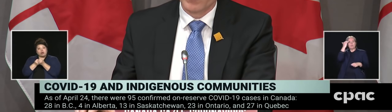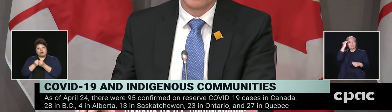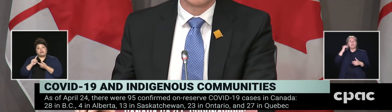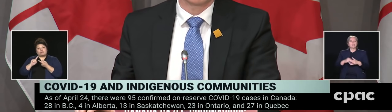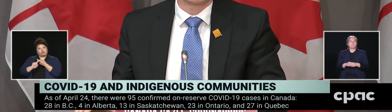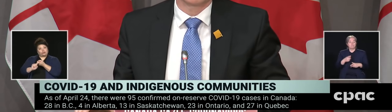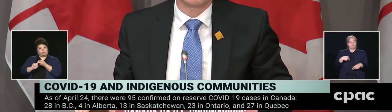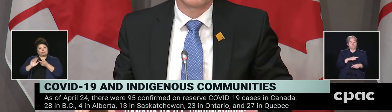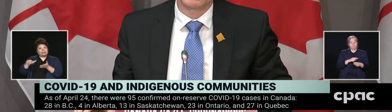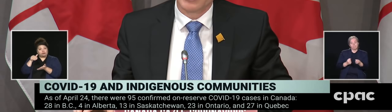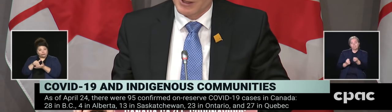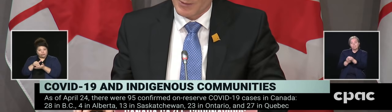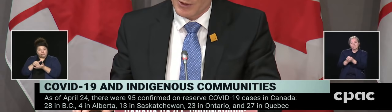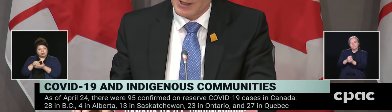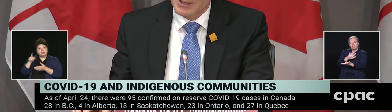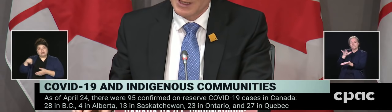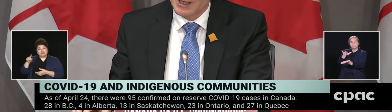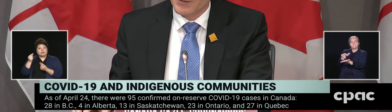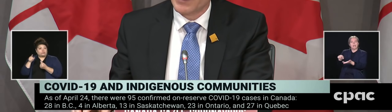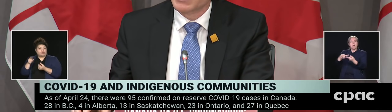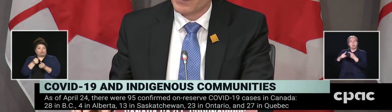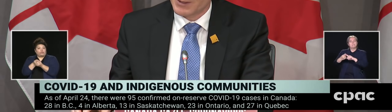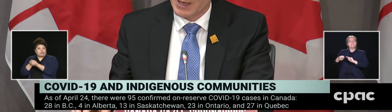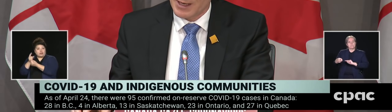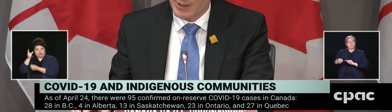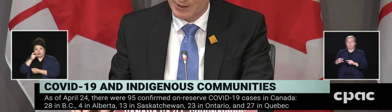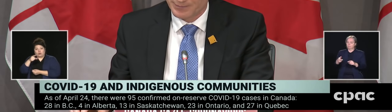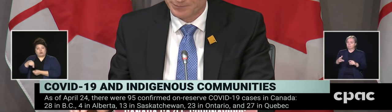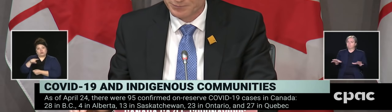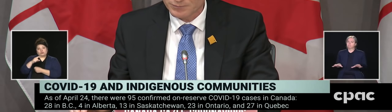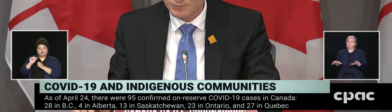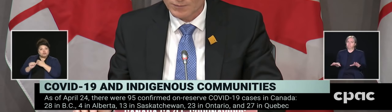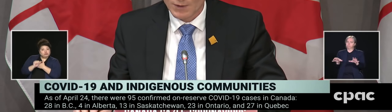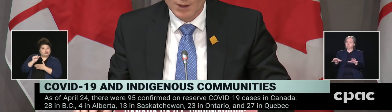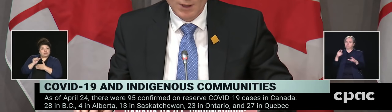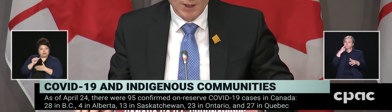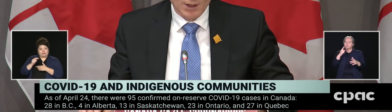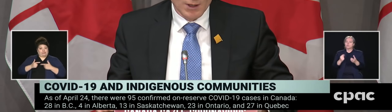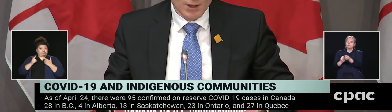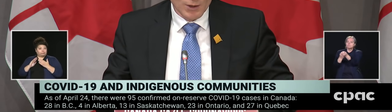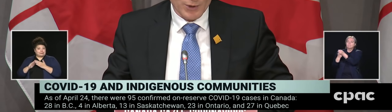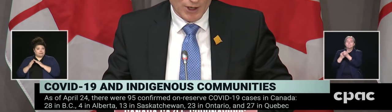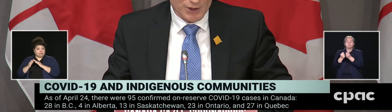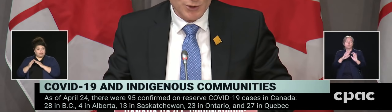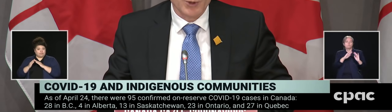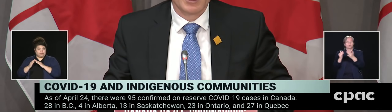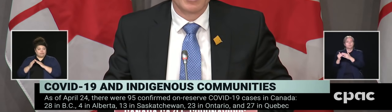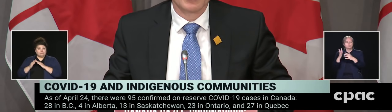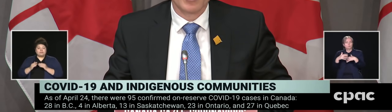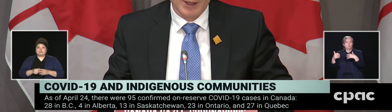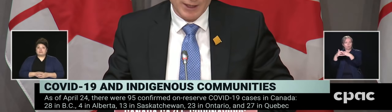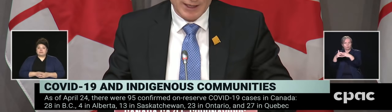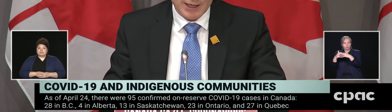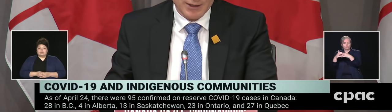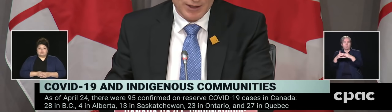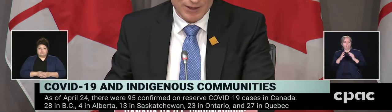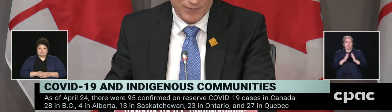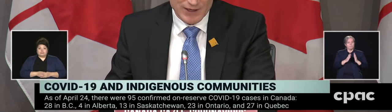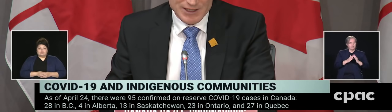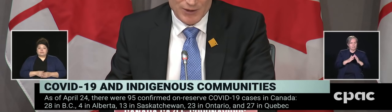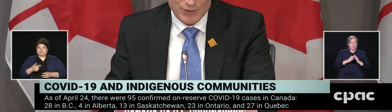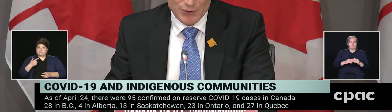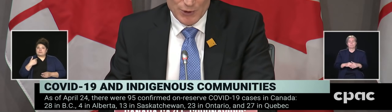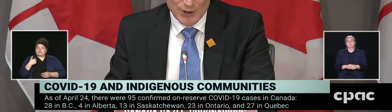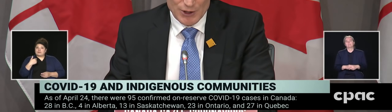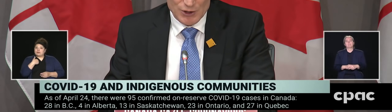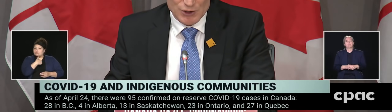important work for vulnerable urban Indigenous communities in the face of this pandemic. We are also working quickly to get the